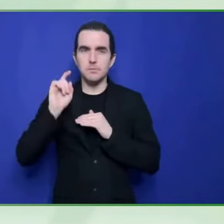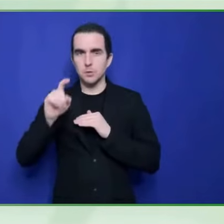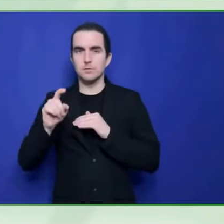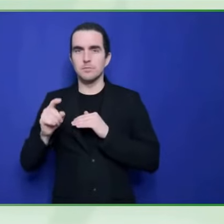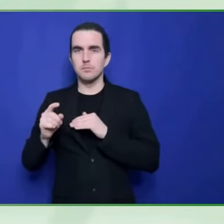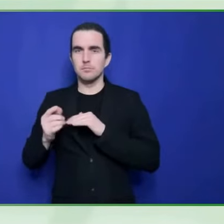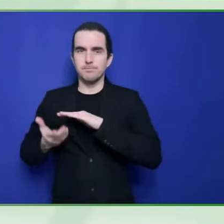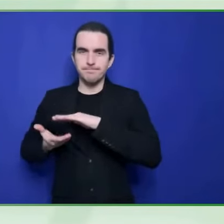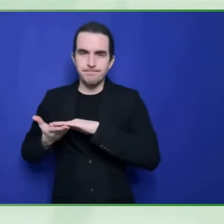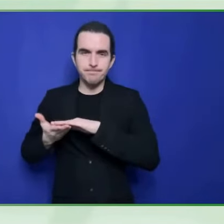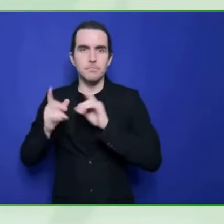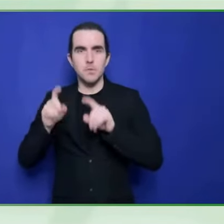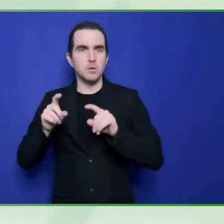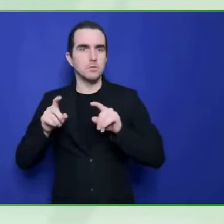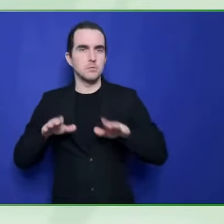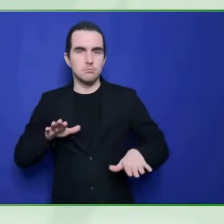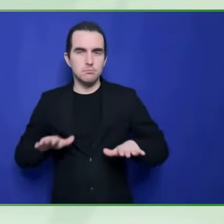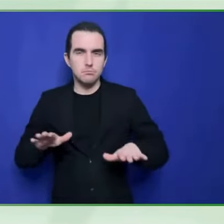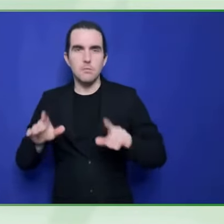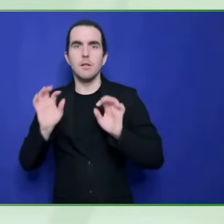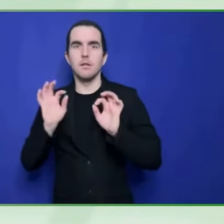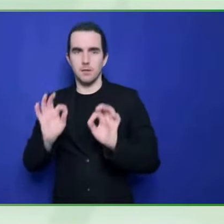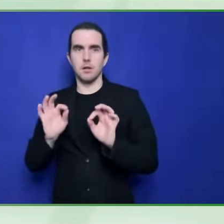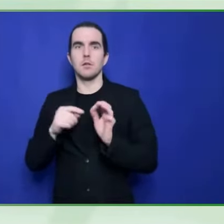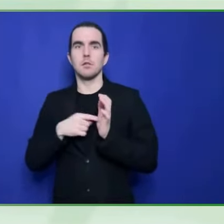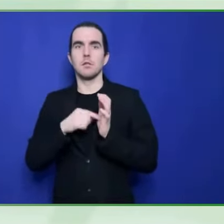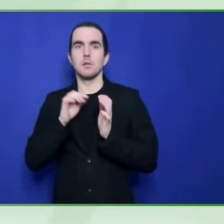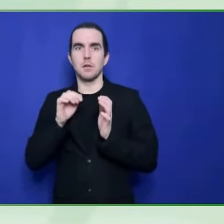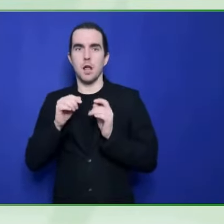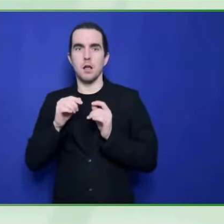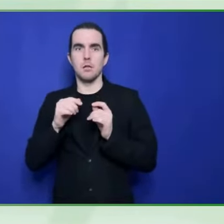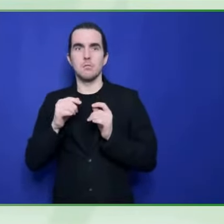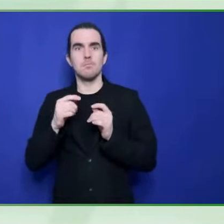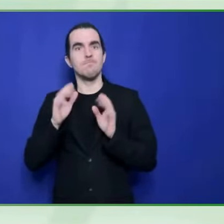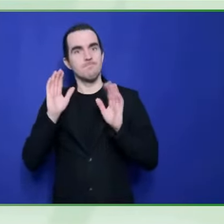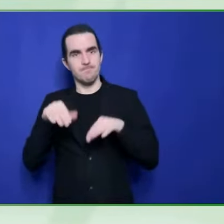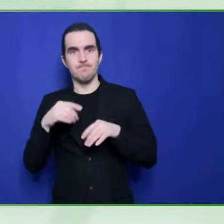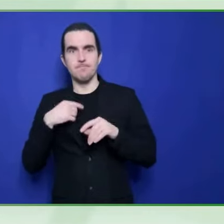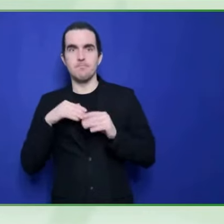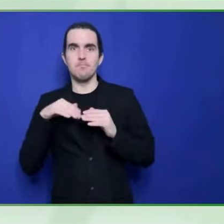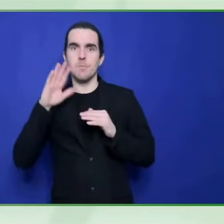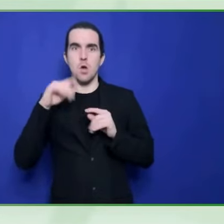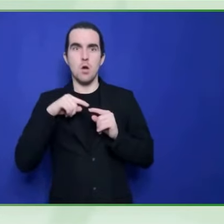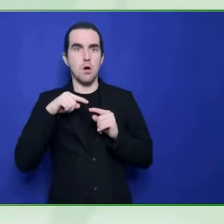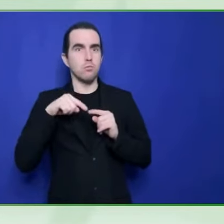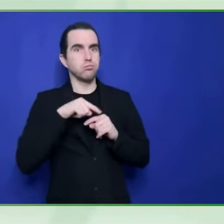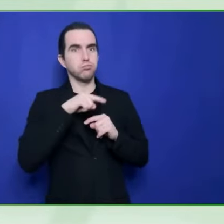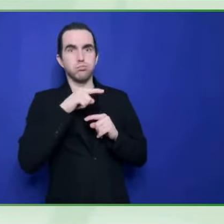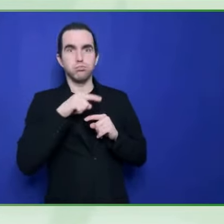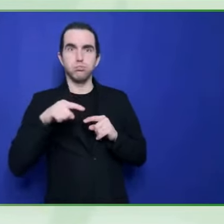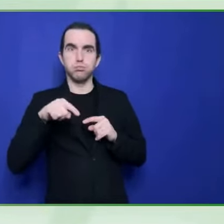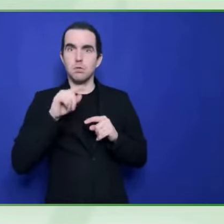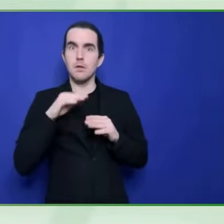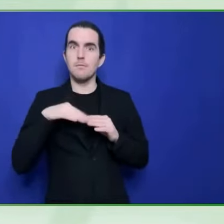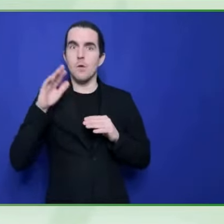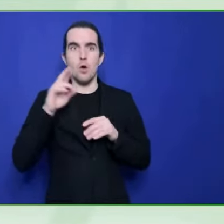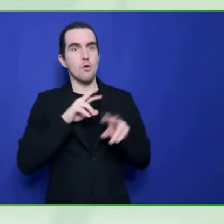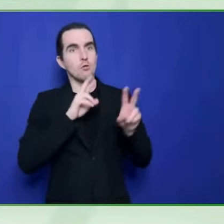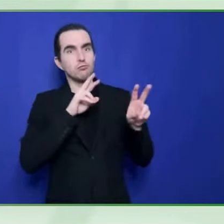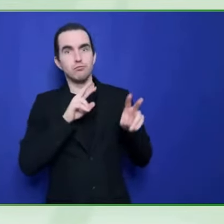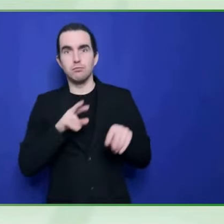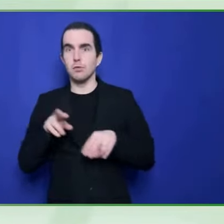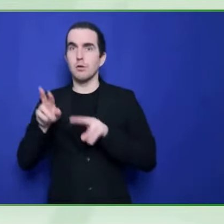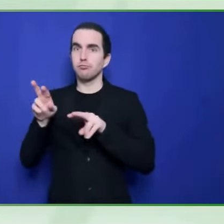want more controlled crossings. And so again, I'm willing to go 2 blocks more in order to have a